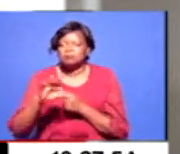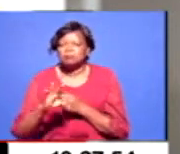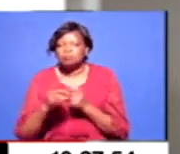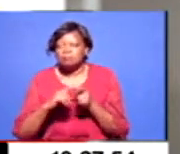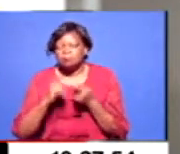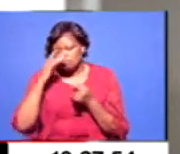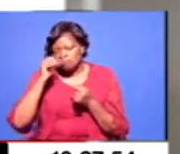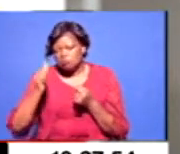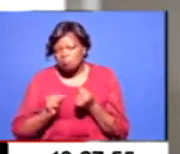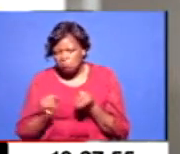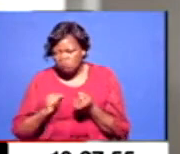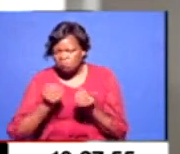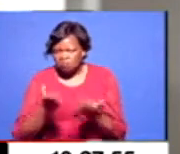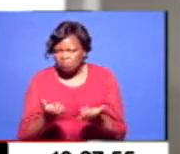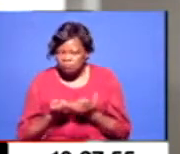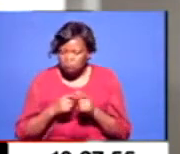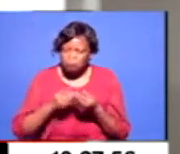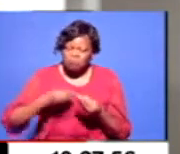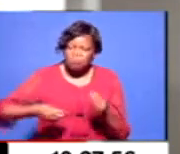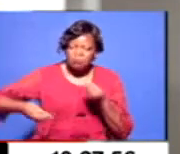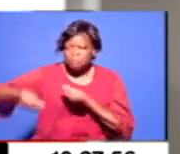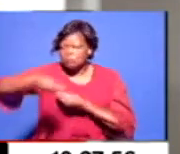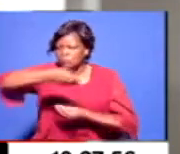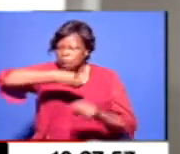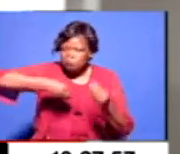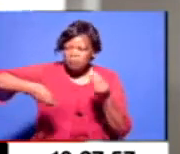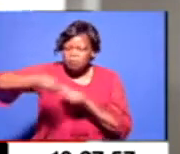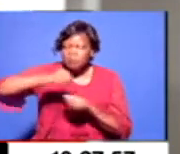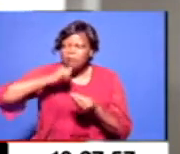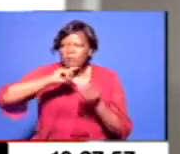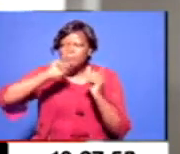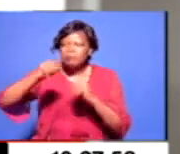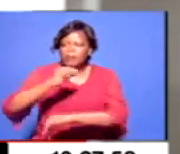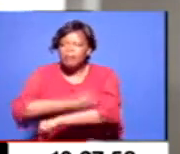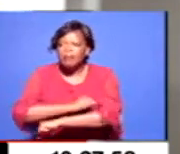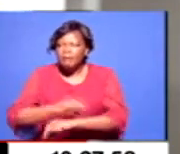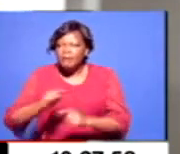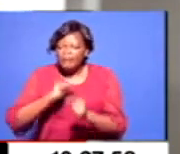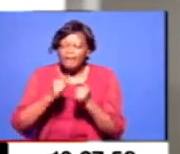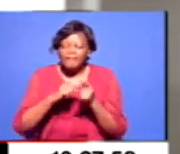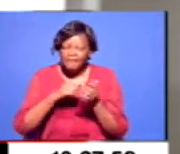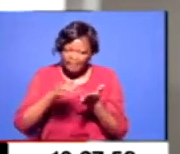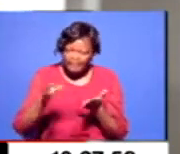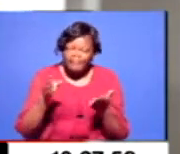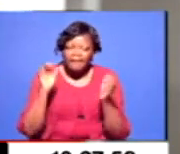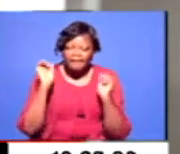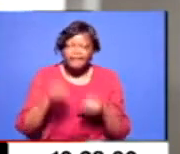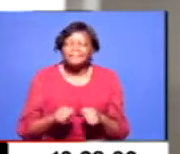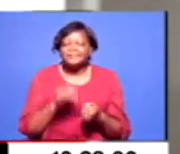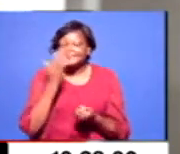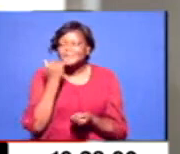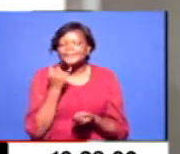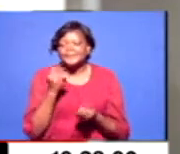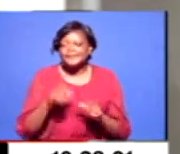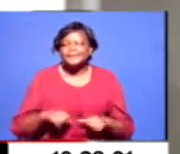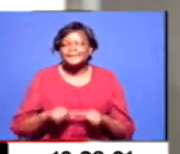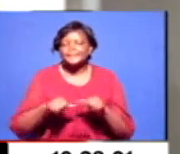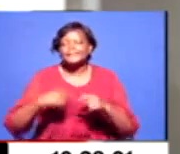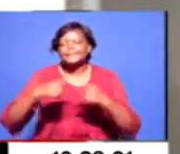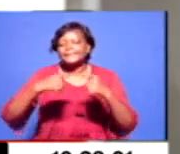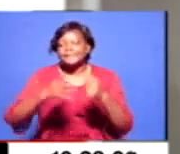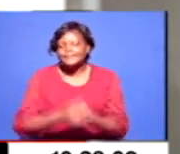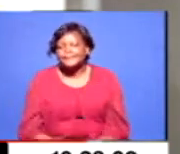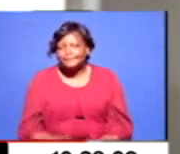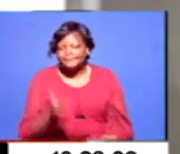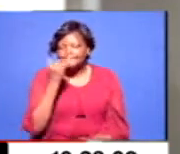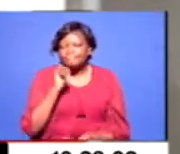is still in need. So we sell, even if we don't go to that school specifically, we'll send so that the continuity is there. So that girl,